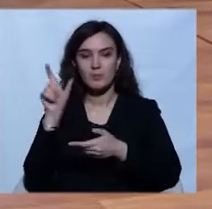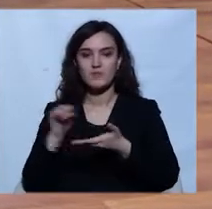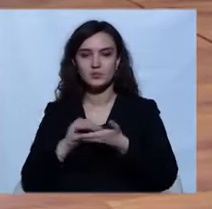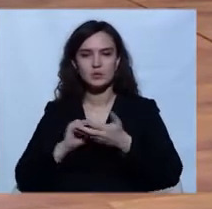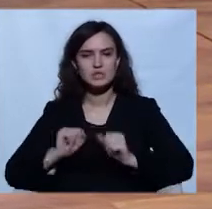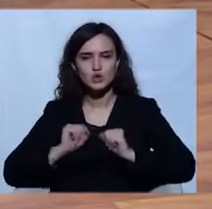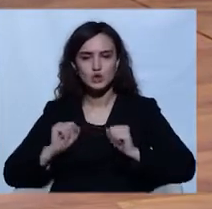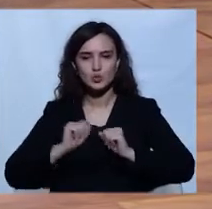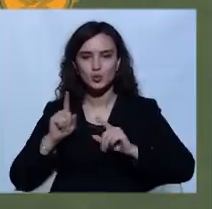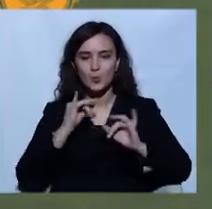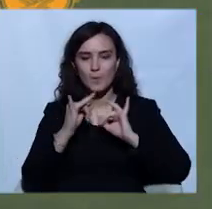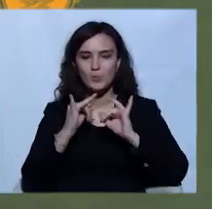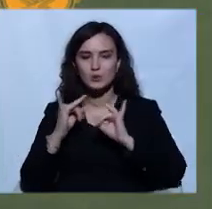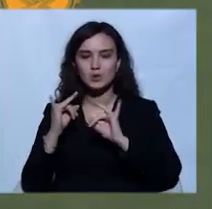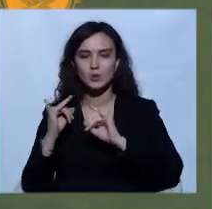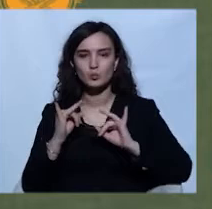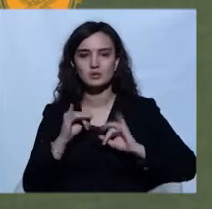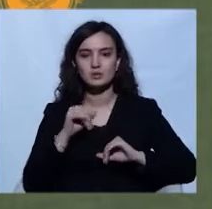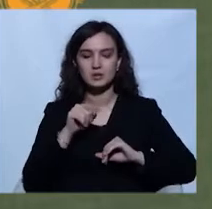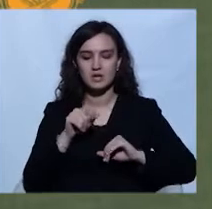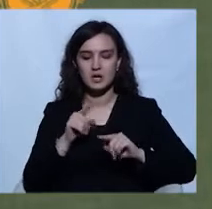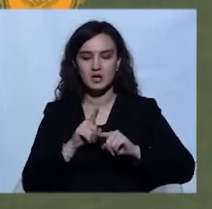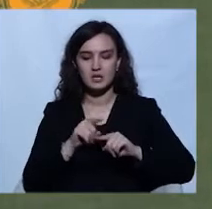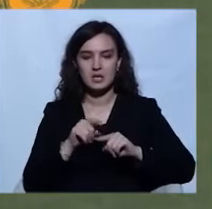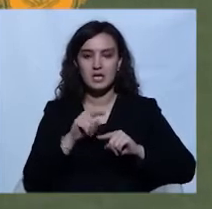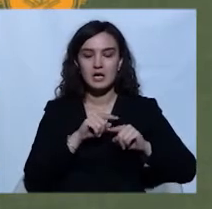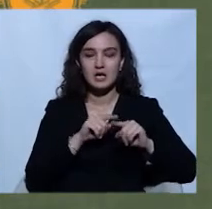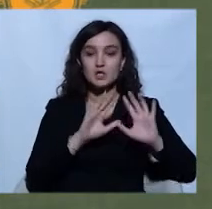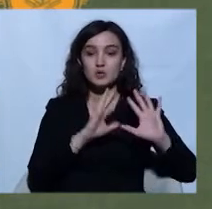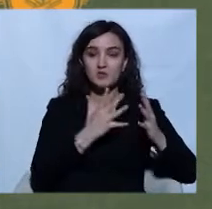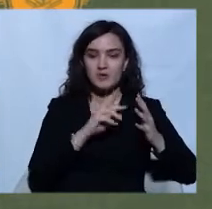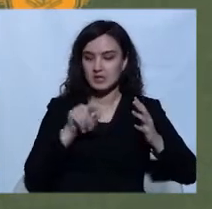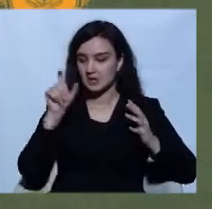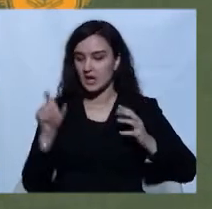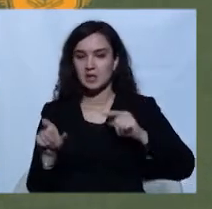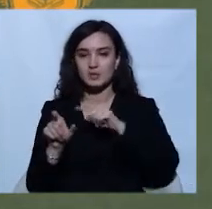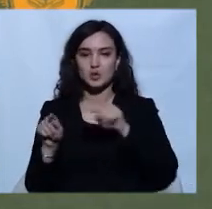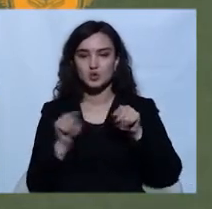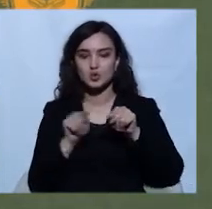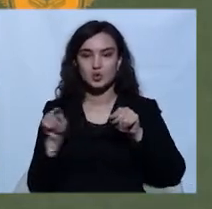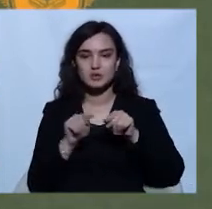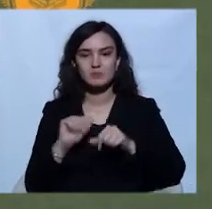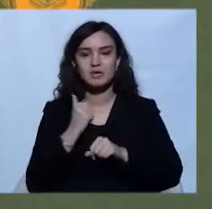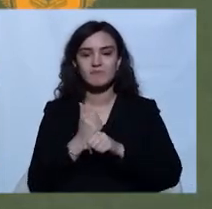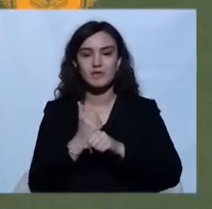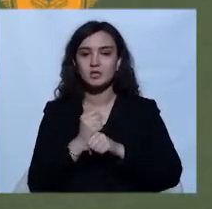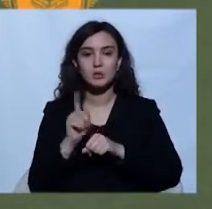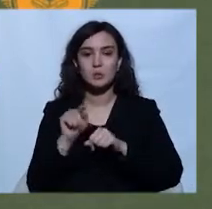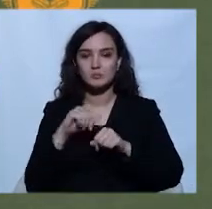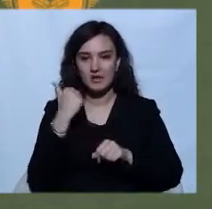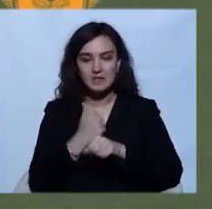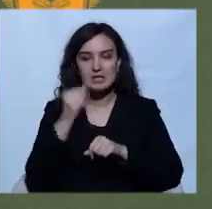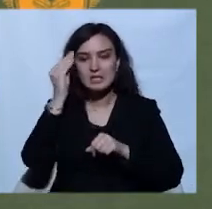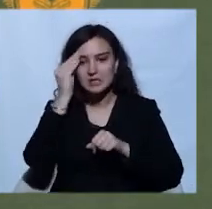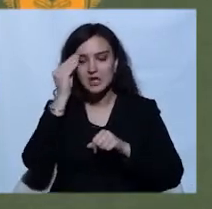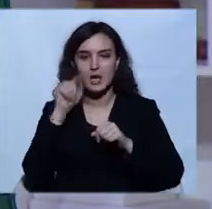trying to communicate through the characters and the events. In other words, the main theme is the main idea